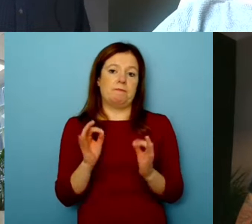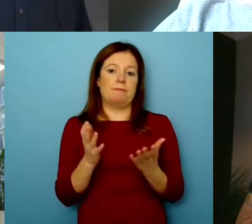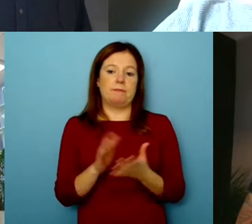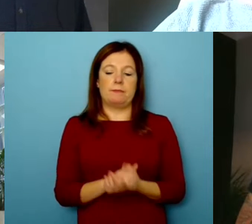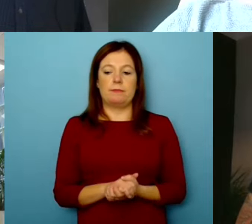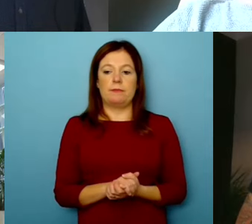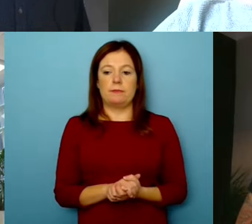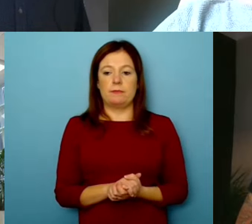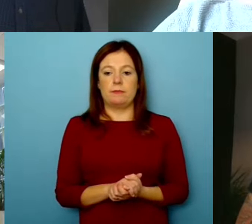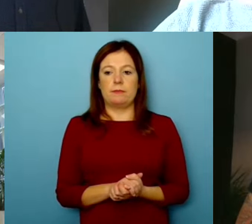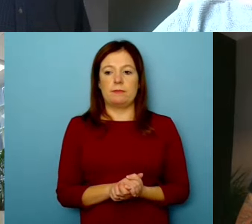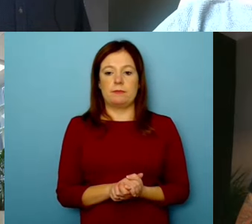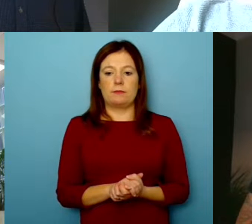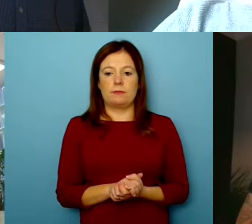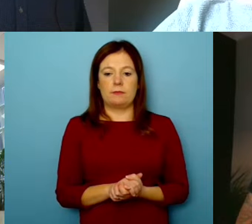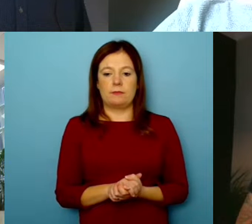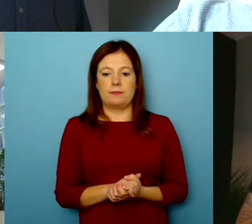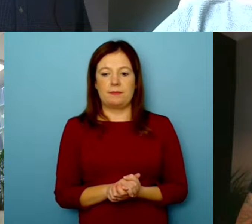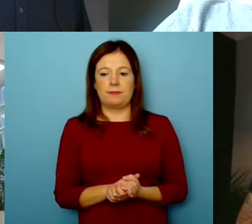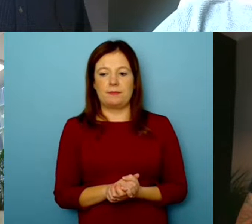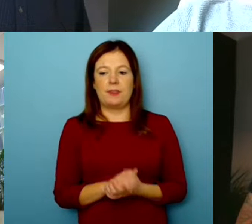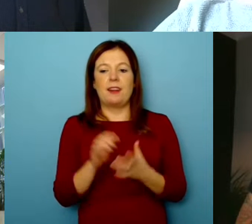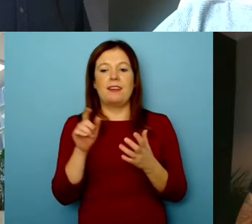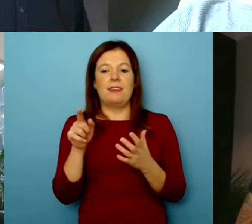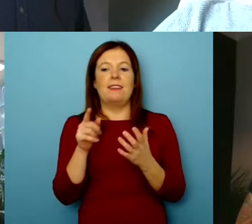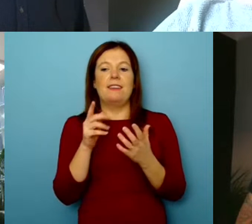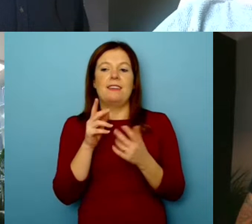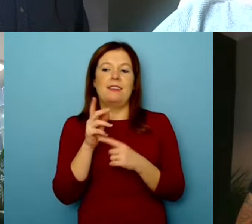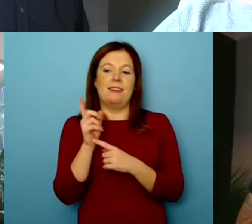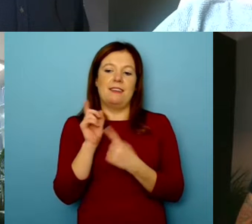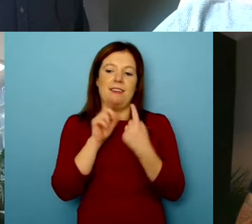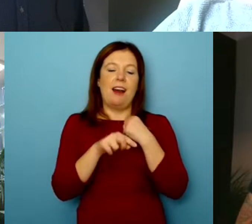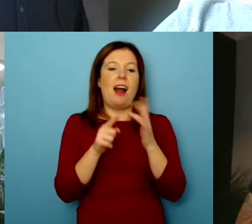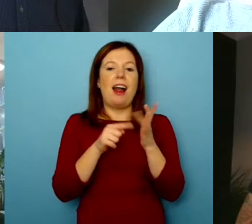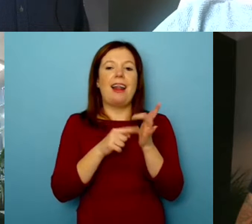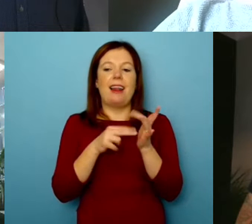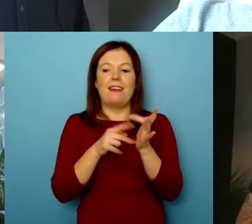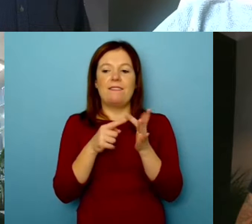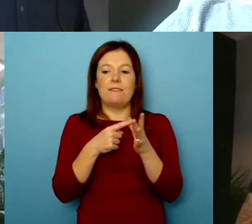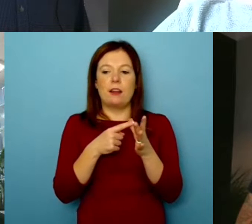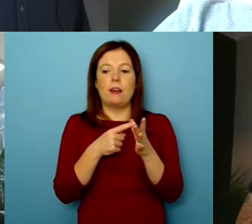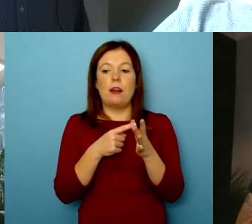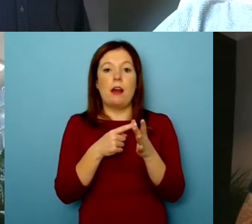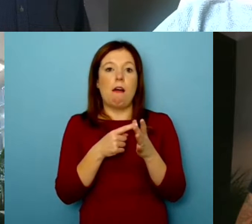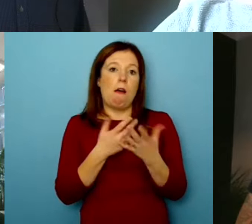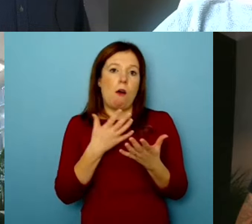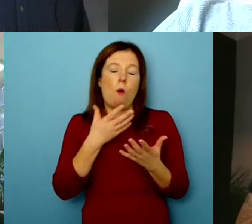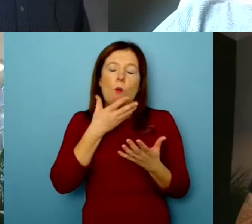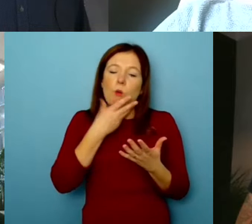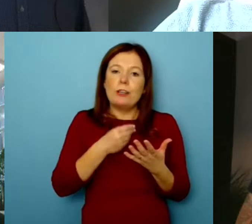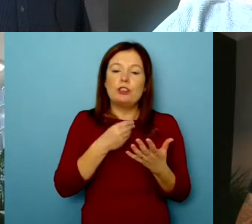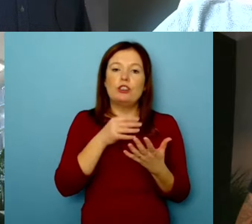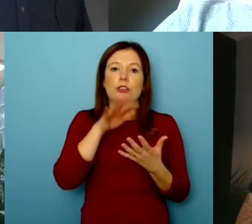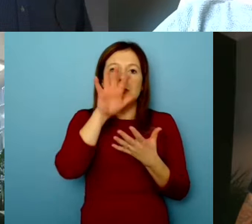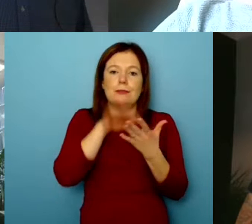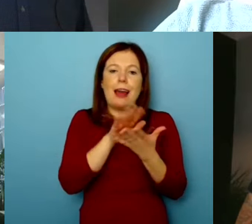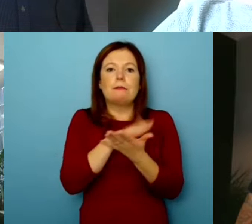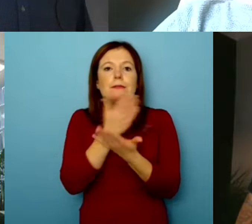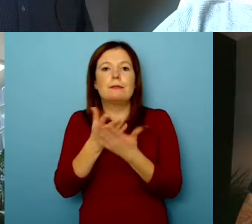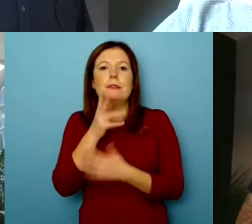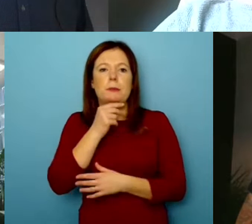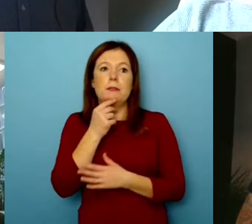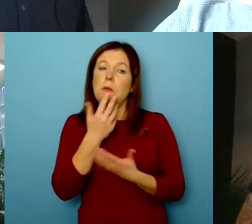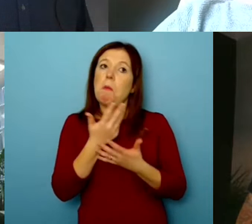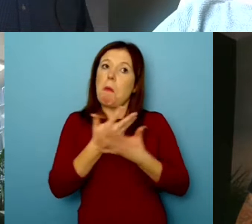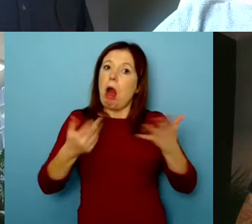there. Exactly the same, John, and I would love to have text-to-speech on all of them. We do have them on a good cohort of